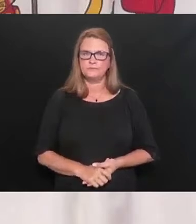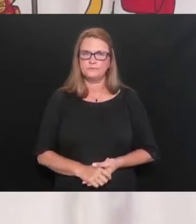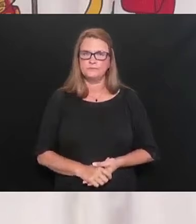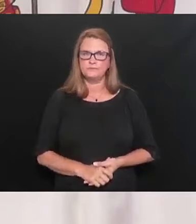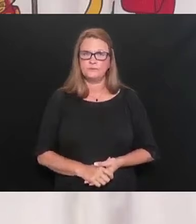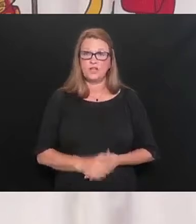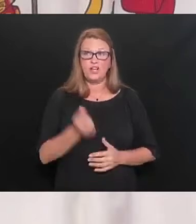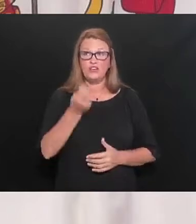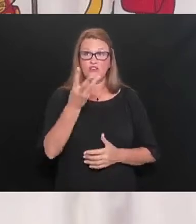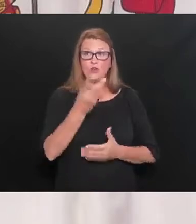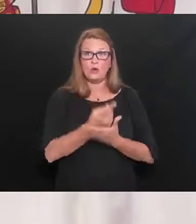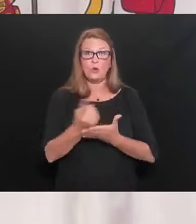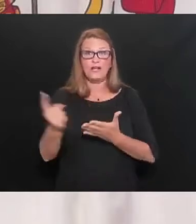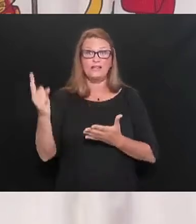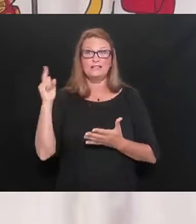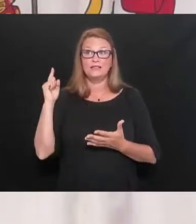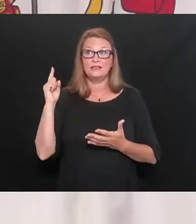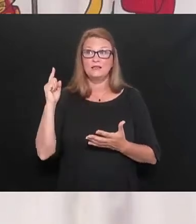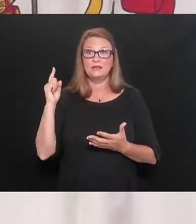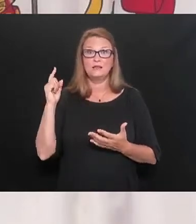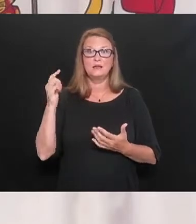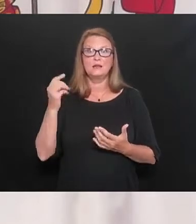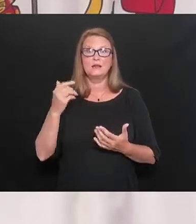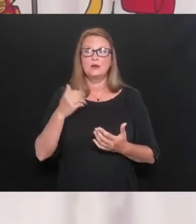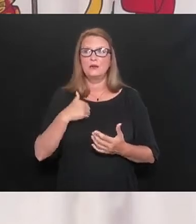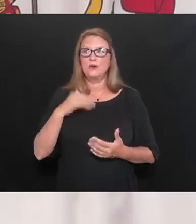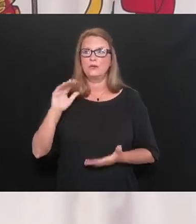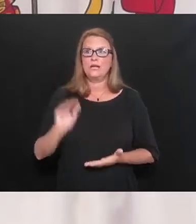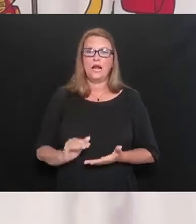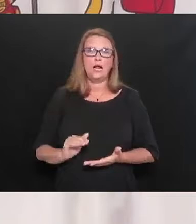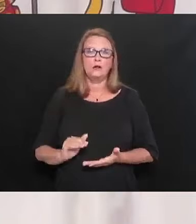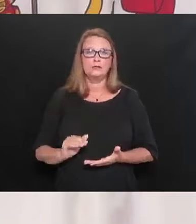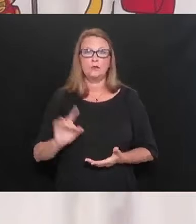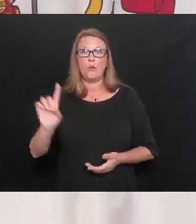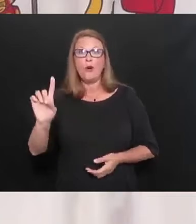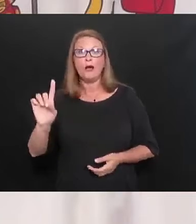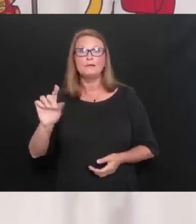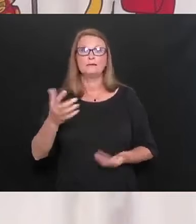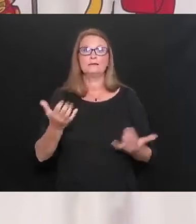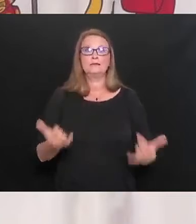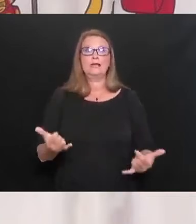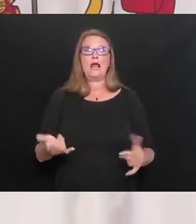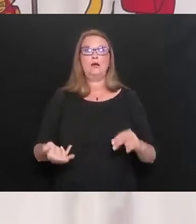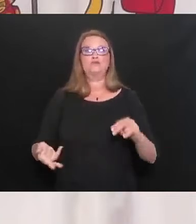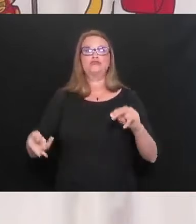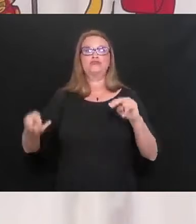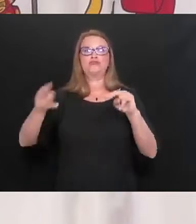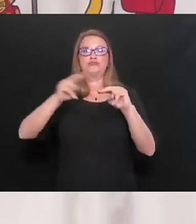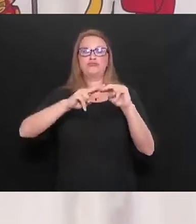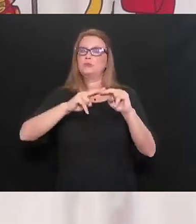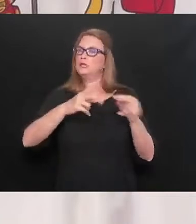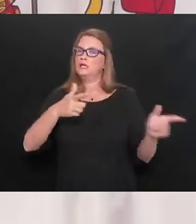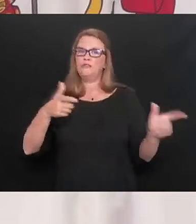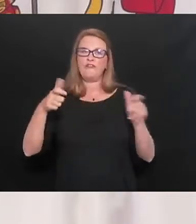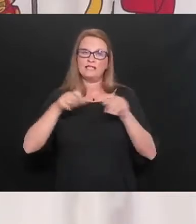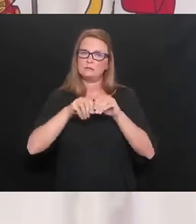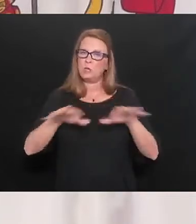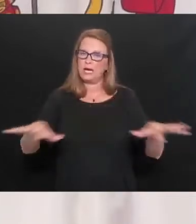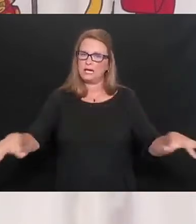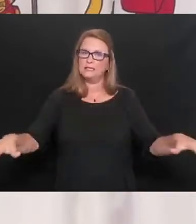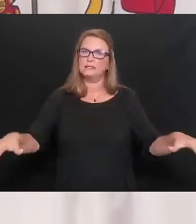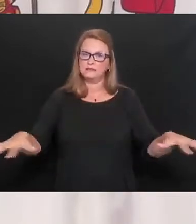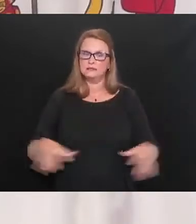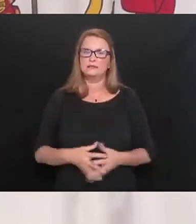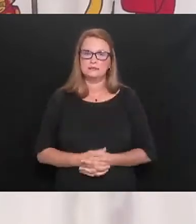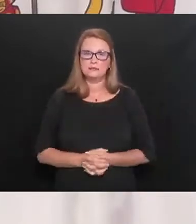weeks ago we were down, I think, to 1. And so you see how fast this thing can spread. We've